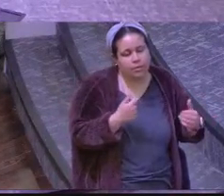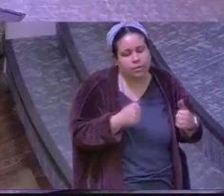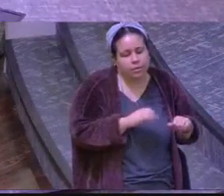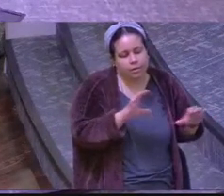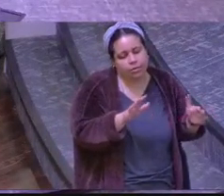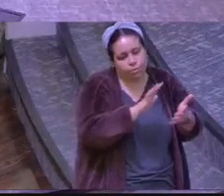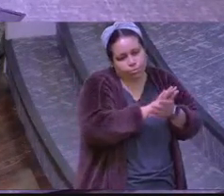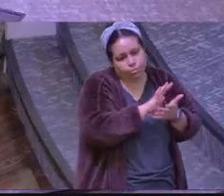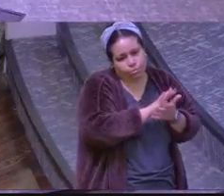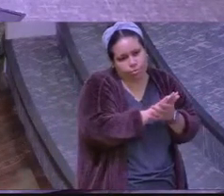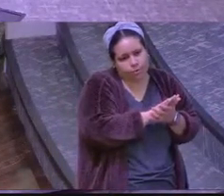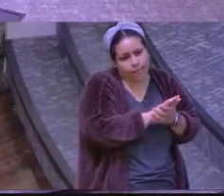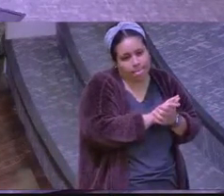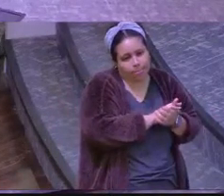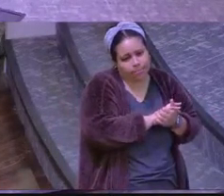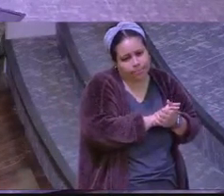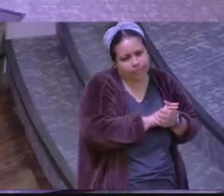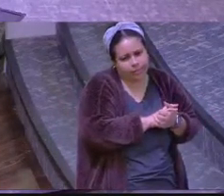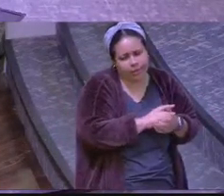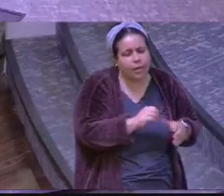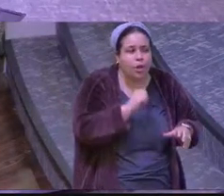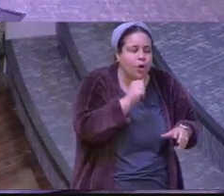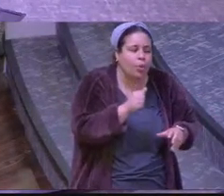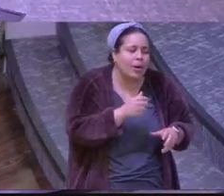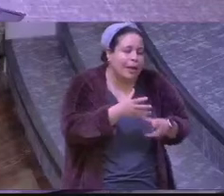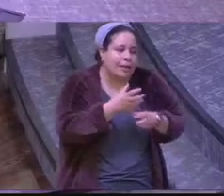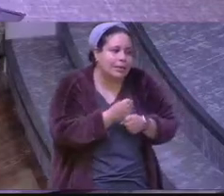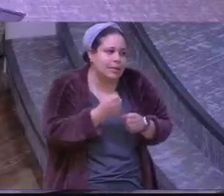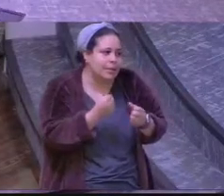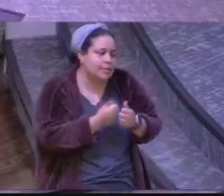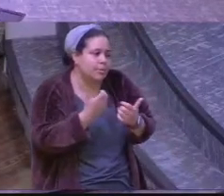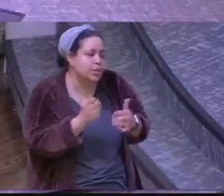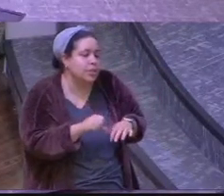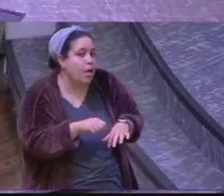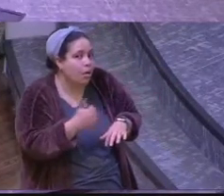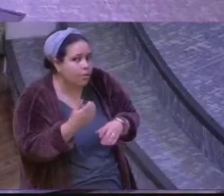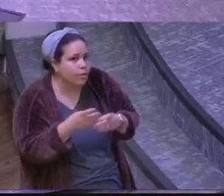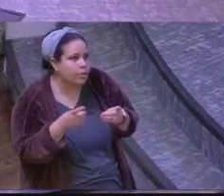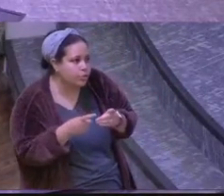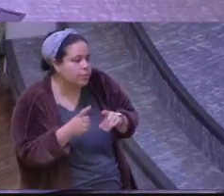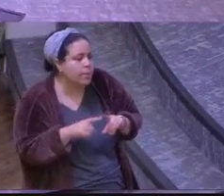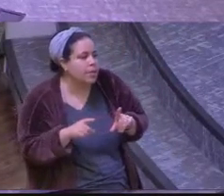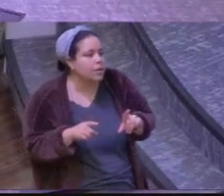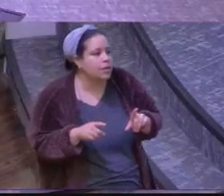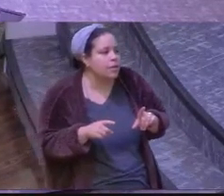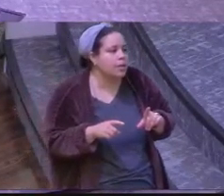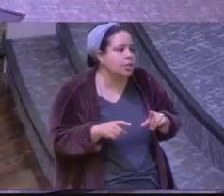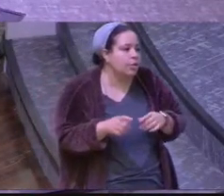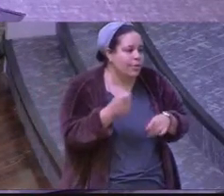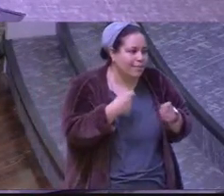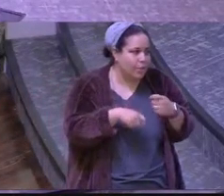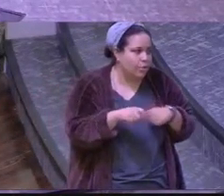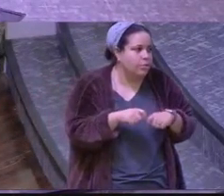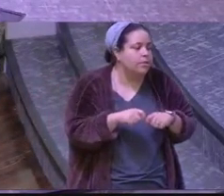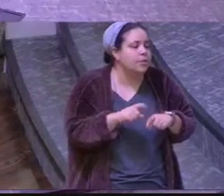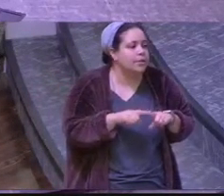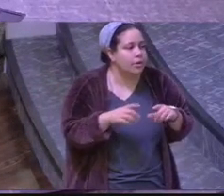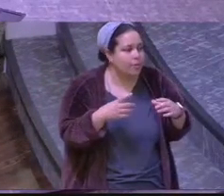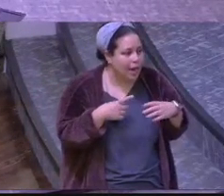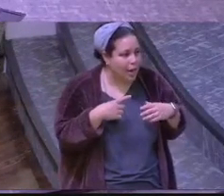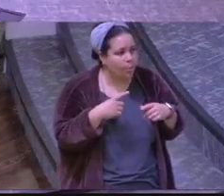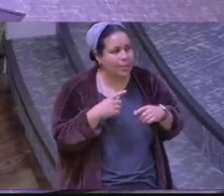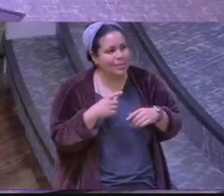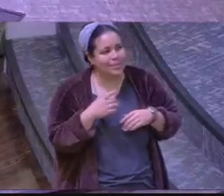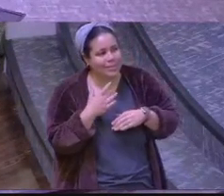schools did a great job. We're not absorbing as much as other districts did, or we've filled those with vacancies, retirements. But I think